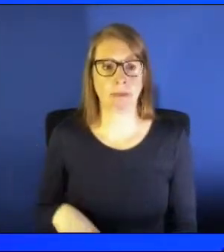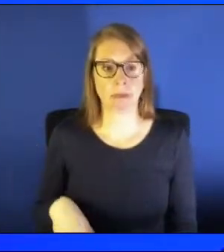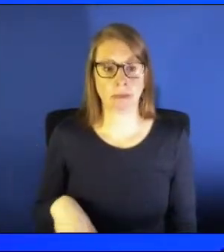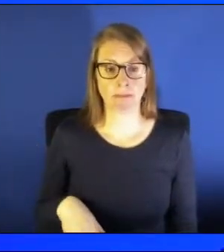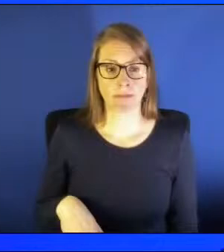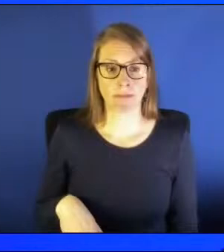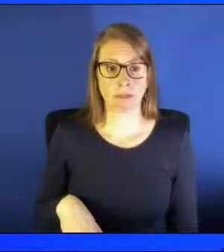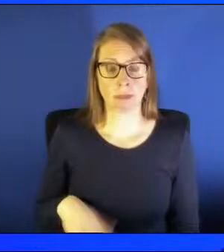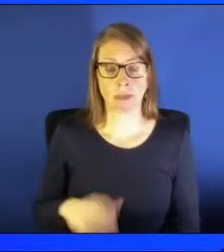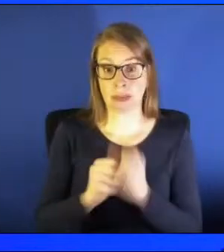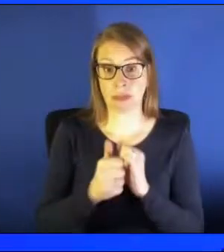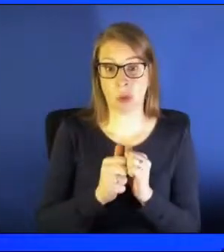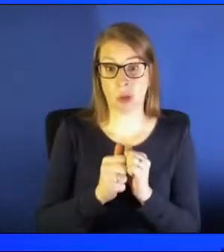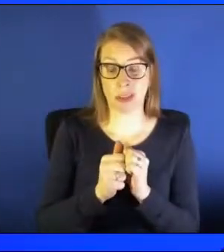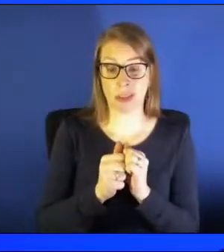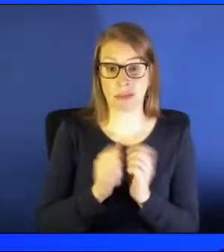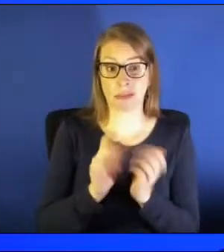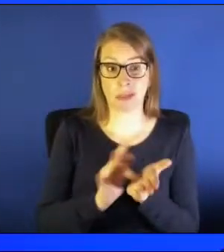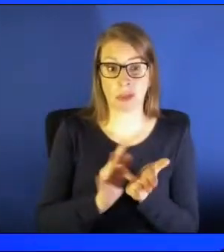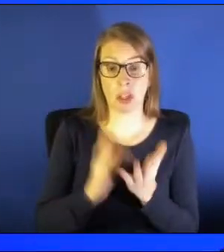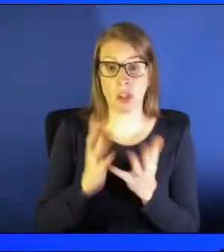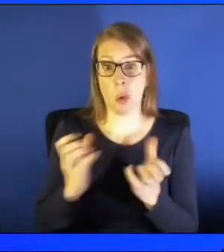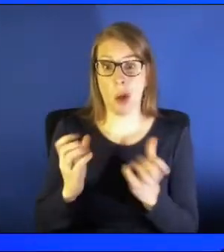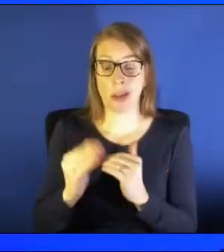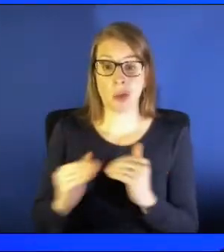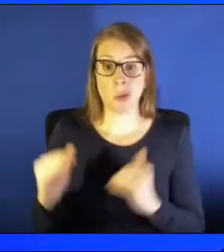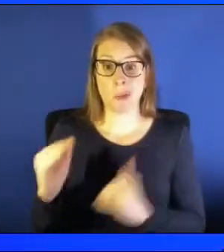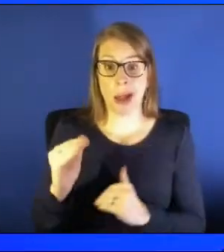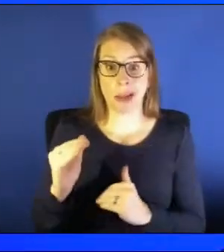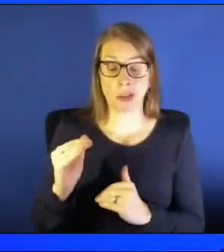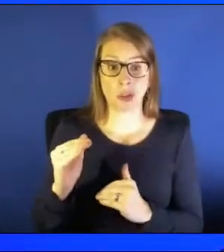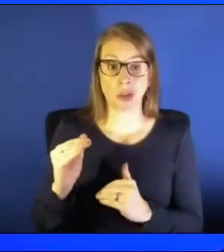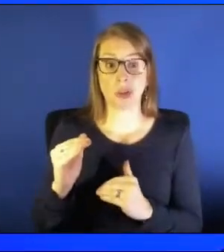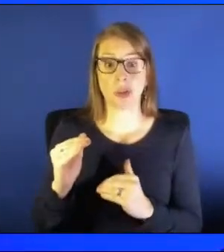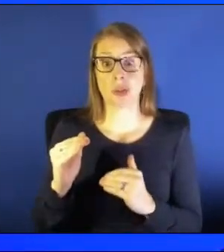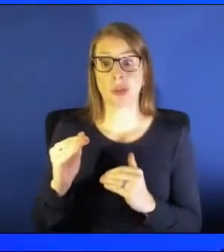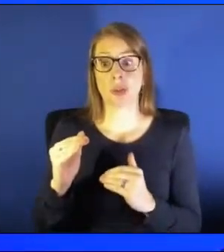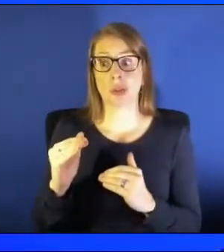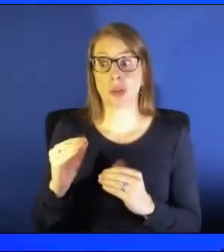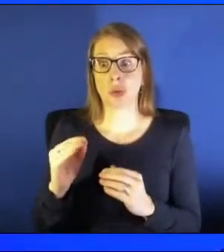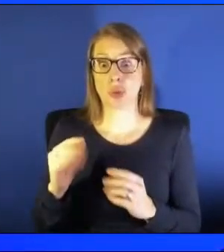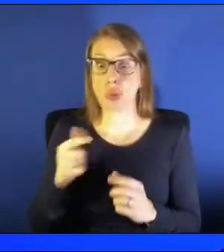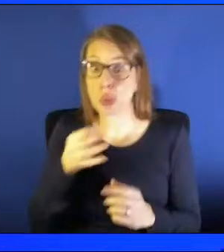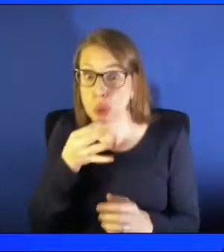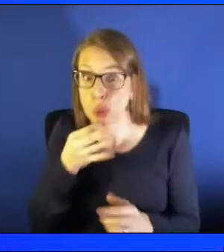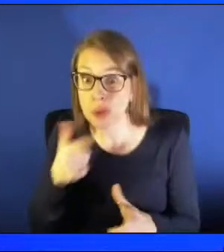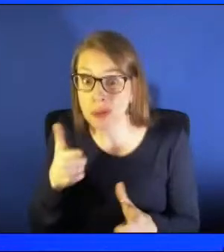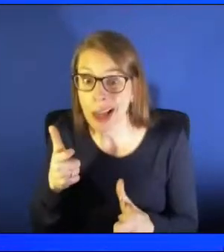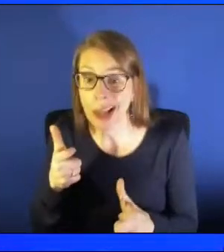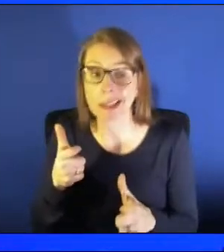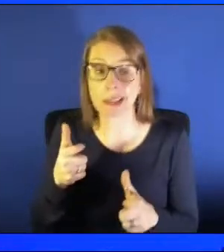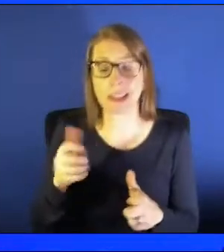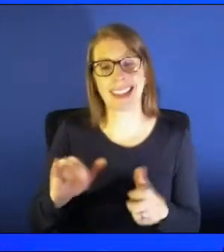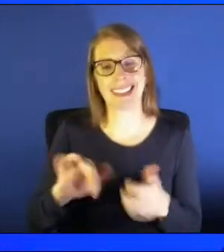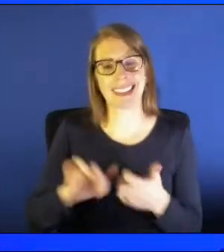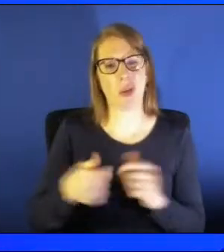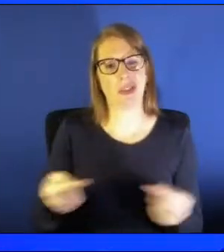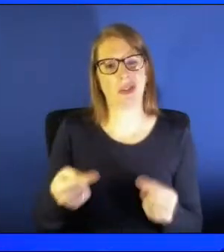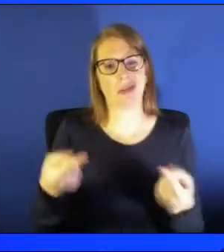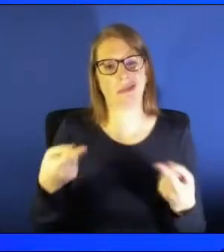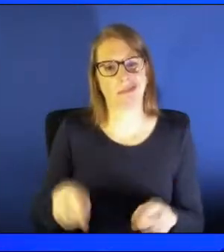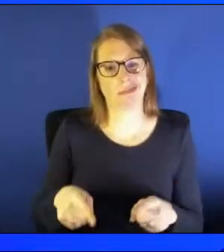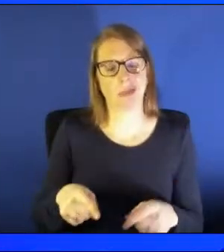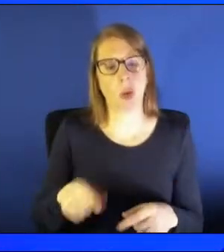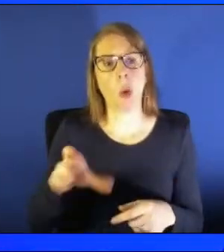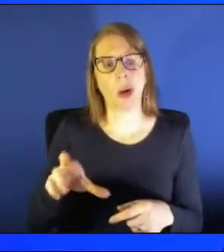want to do anything too much, too soon, too fast. That's how you end up injured or really not liking the process. So if